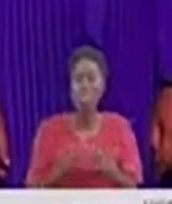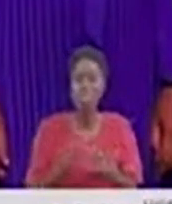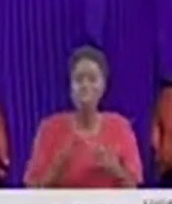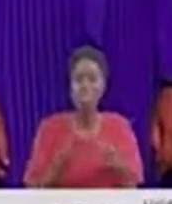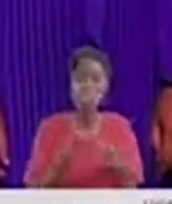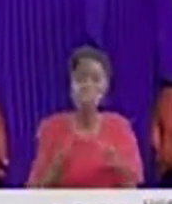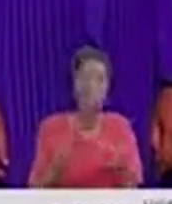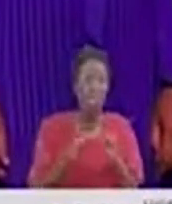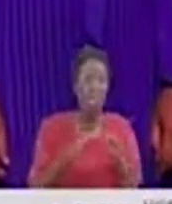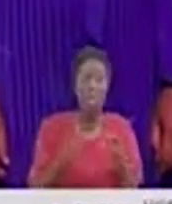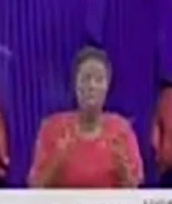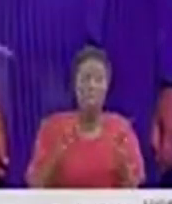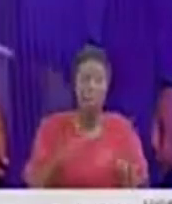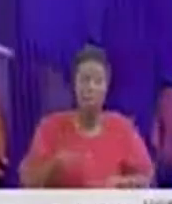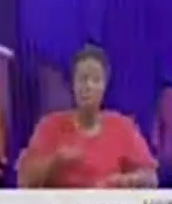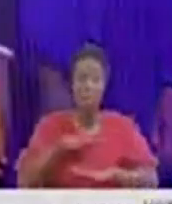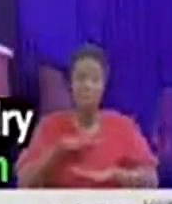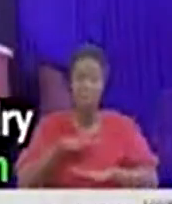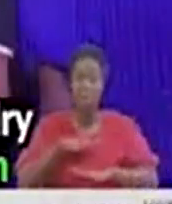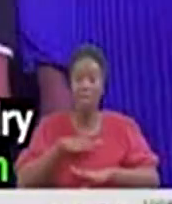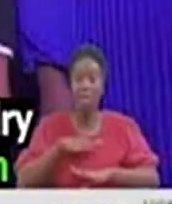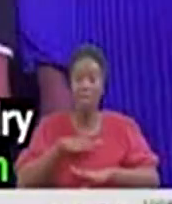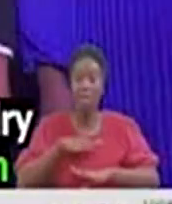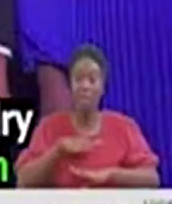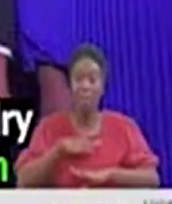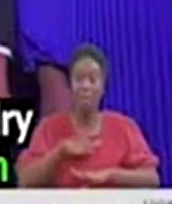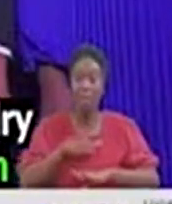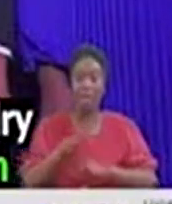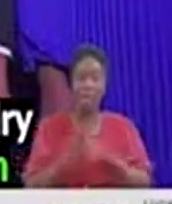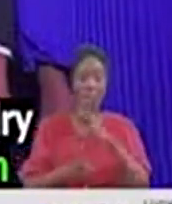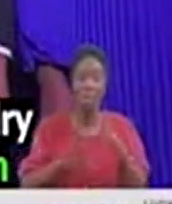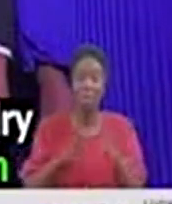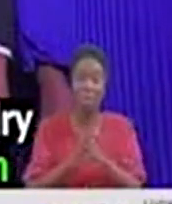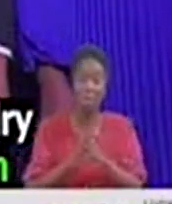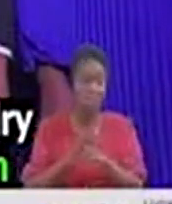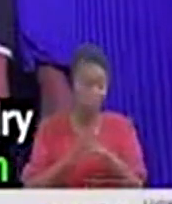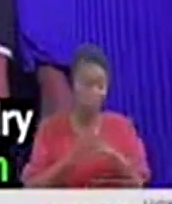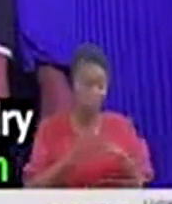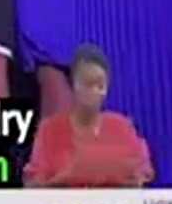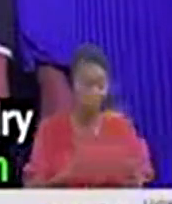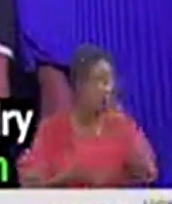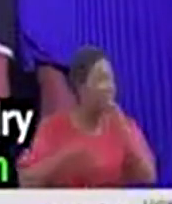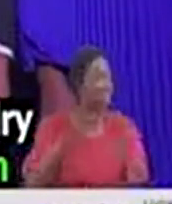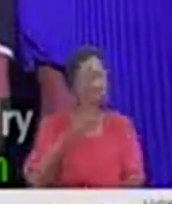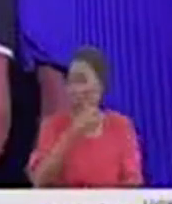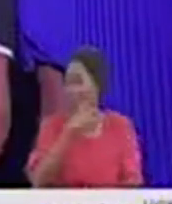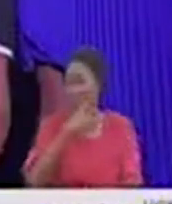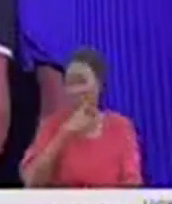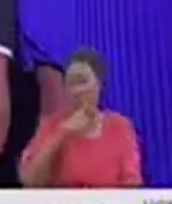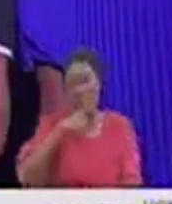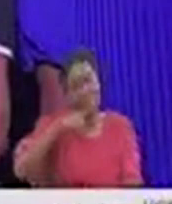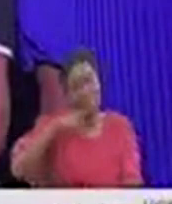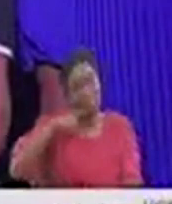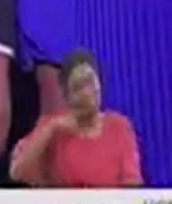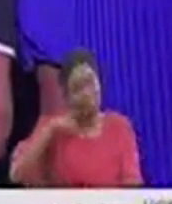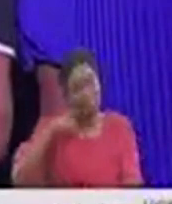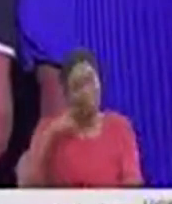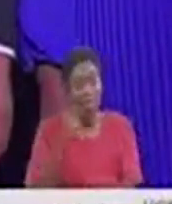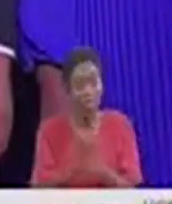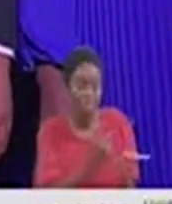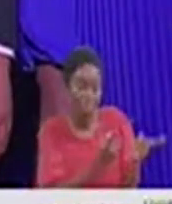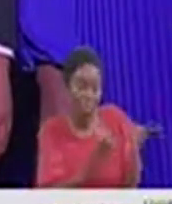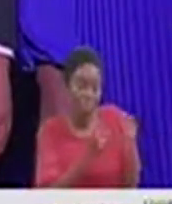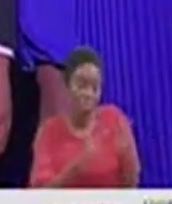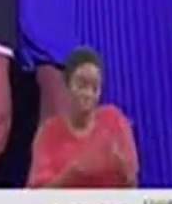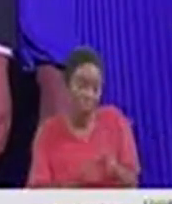When nothing can satisfy, and the world leaves you high and dry, just come